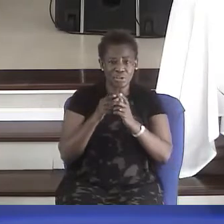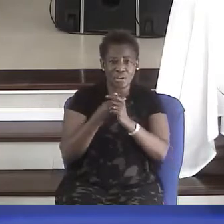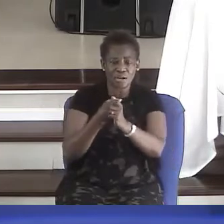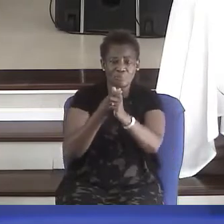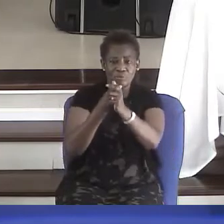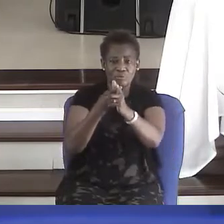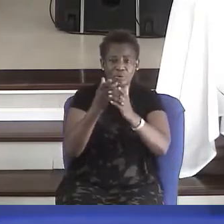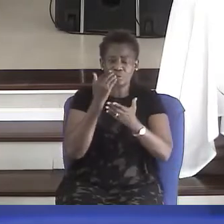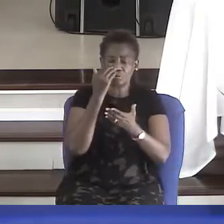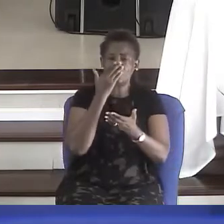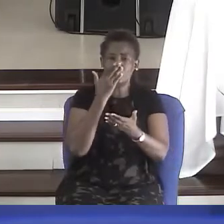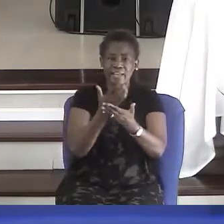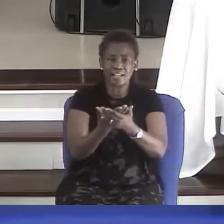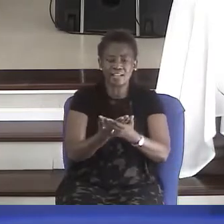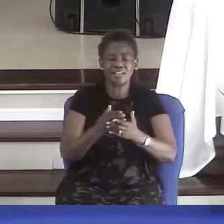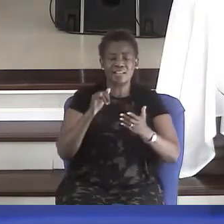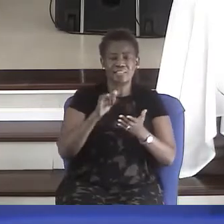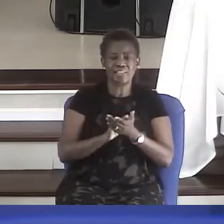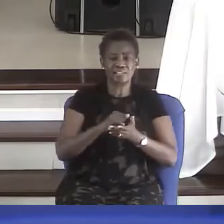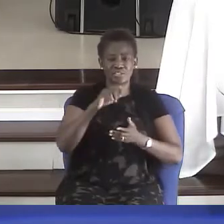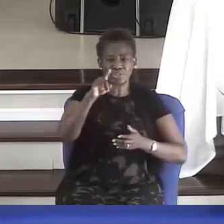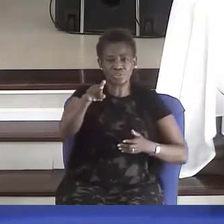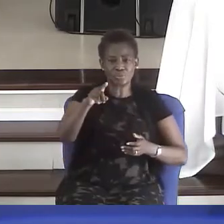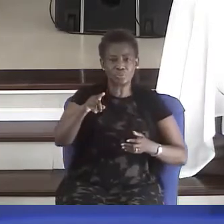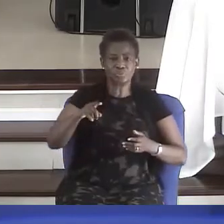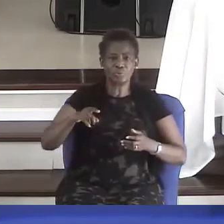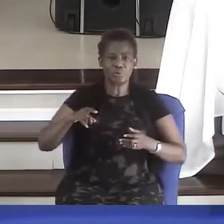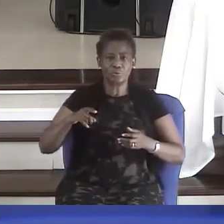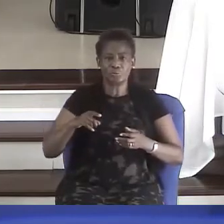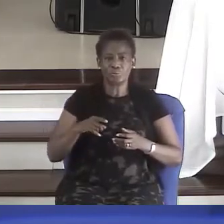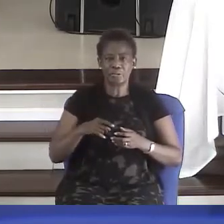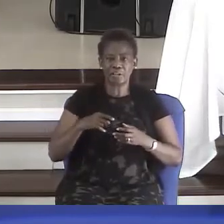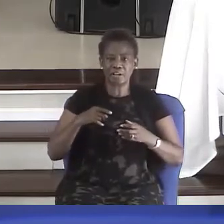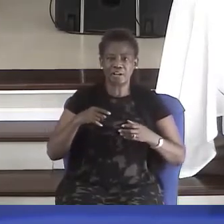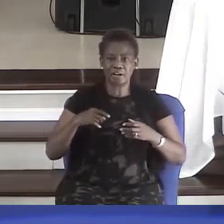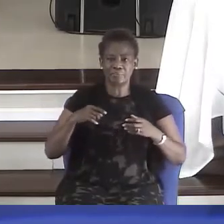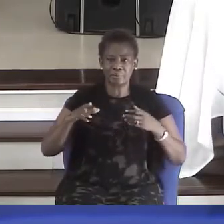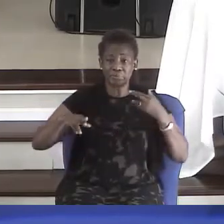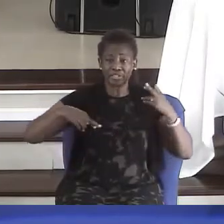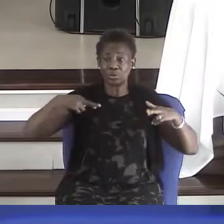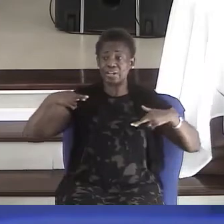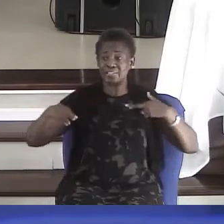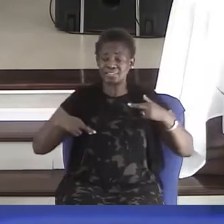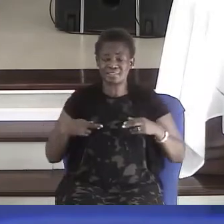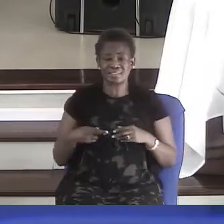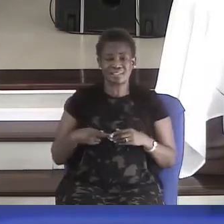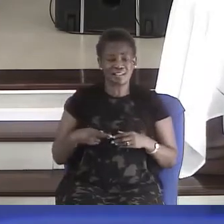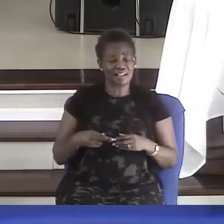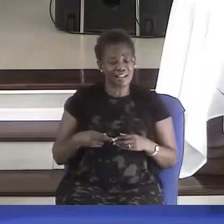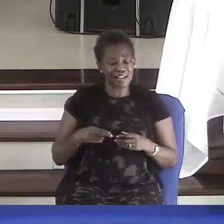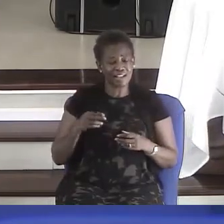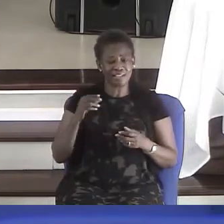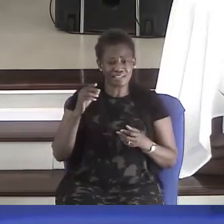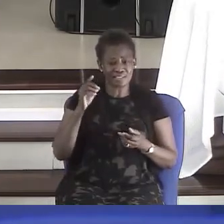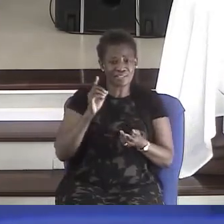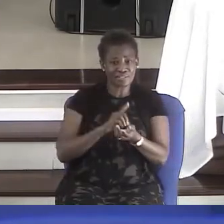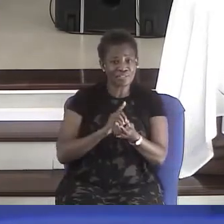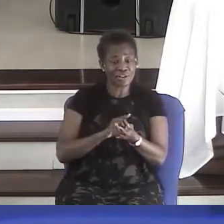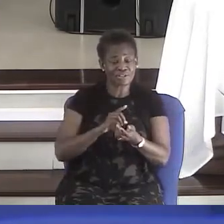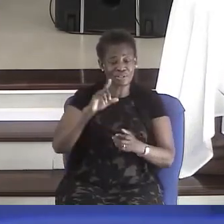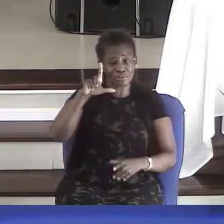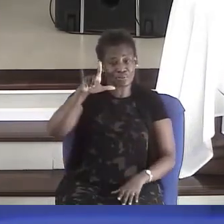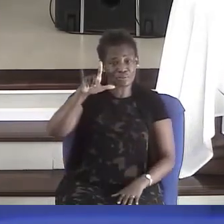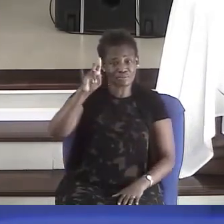and sisters, Dr. Luke, in 11th chapter of his book,